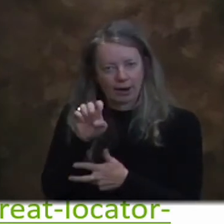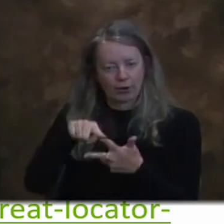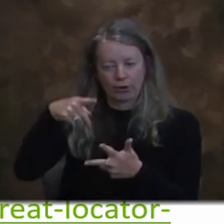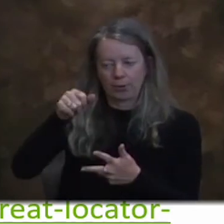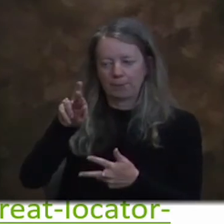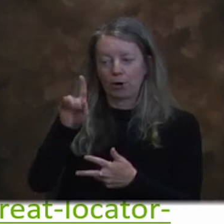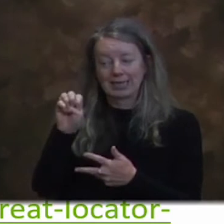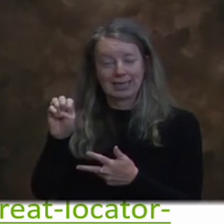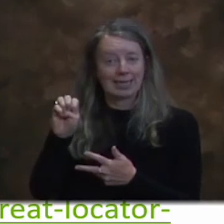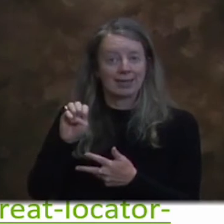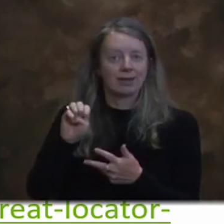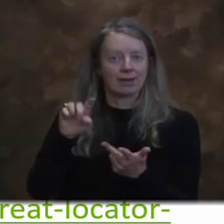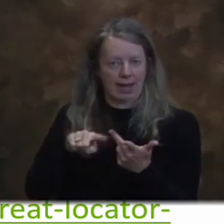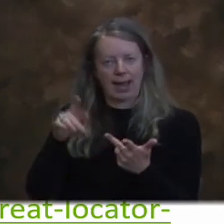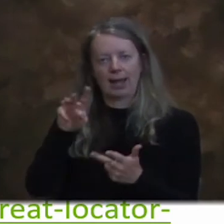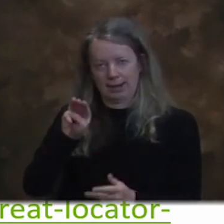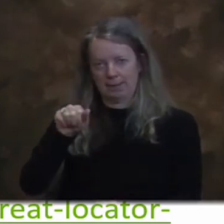Infectious Disease, and MAHEC.